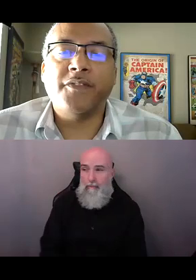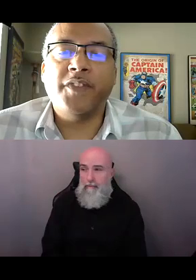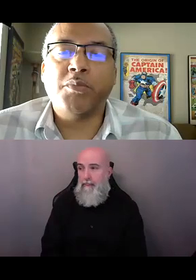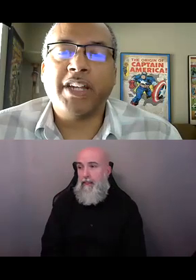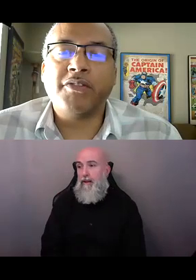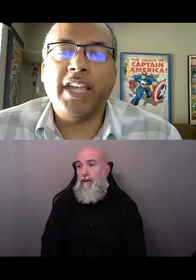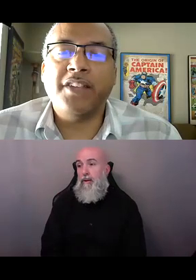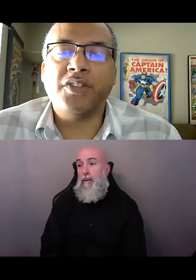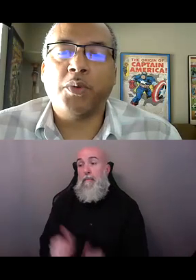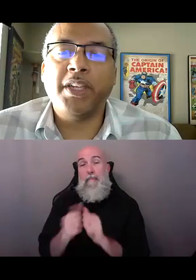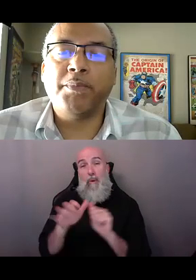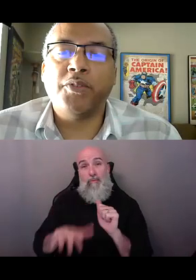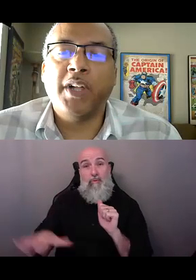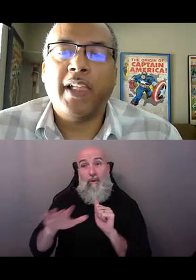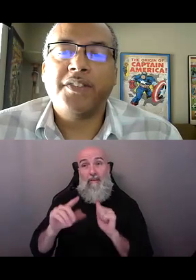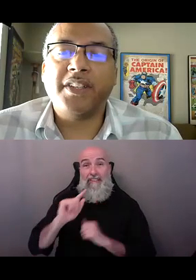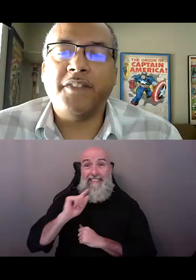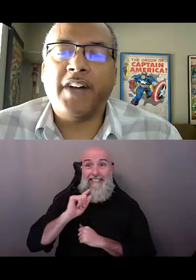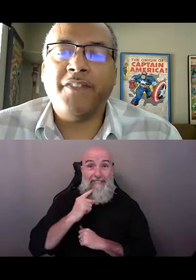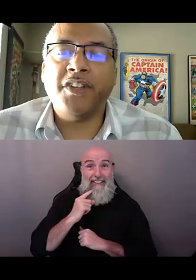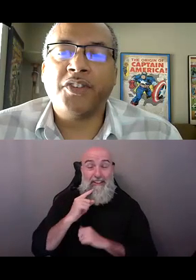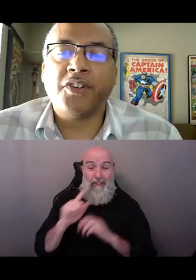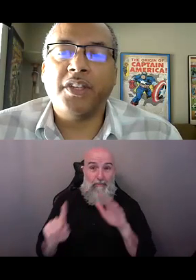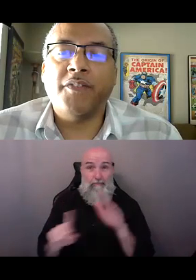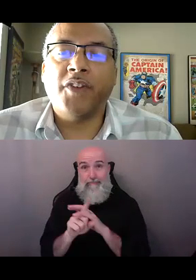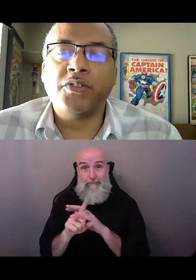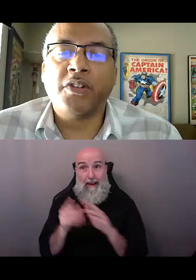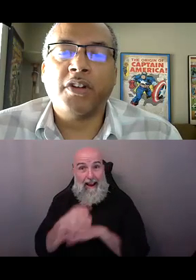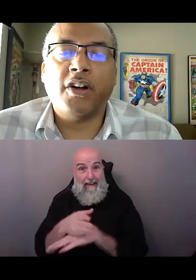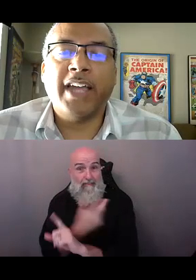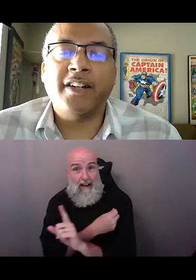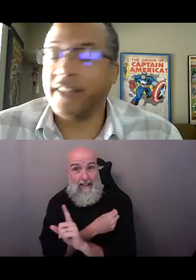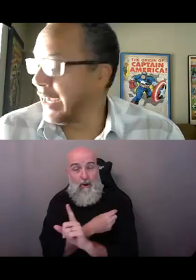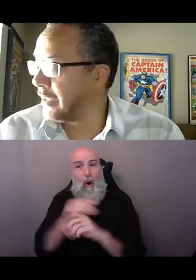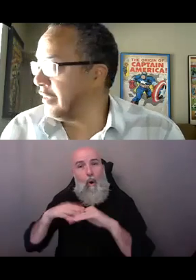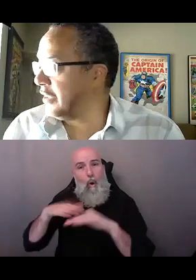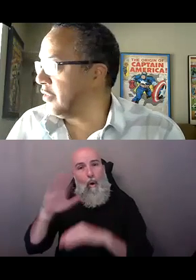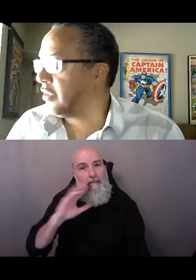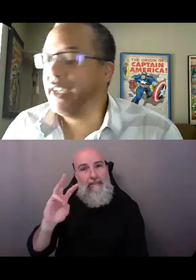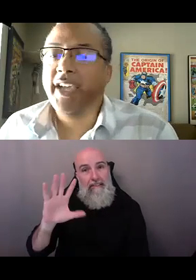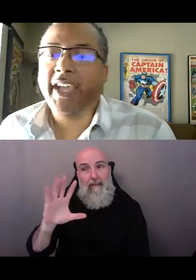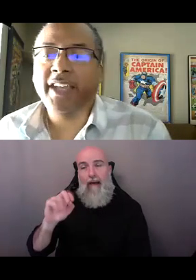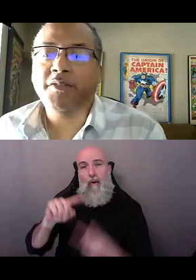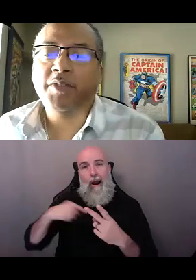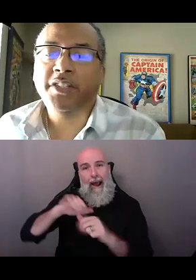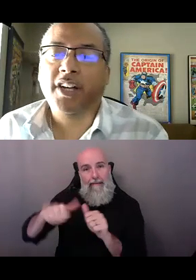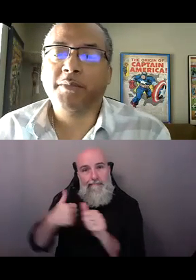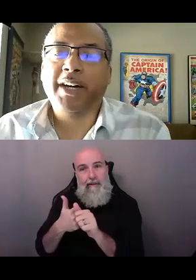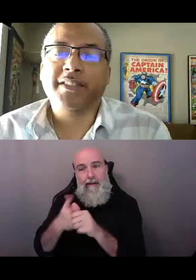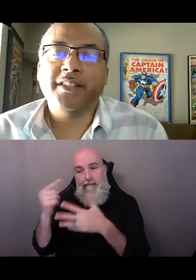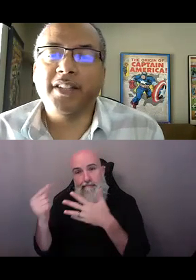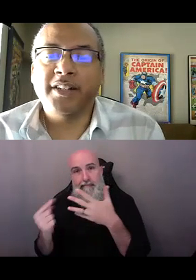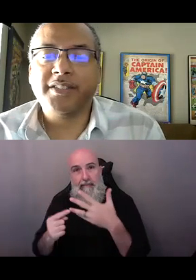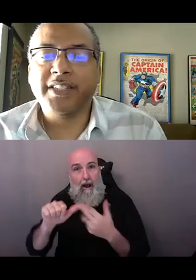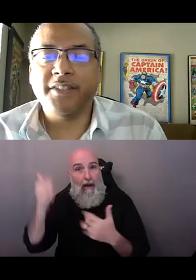of the severe breakthrough cases were people 65 years old or older or had underlying conditions. And when you're talking